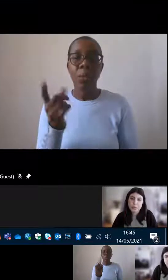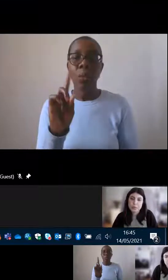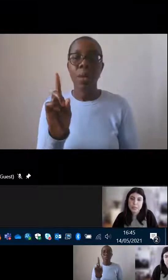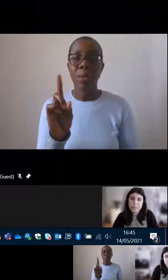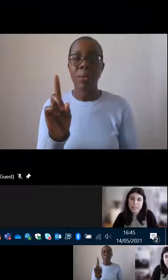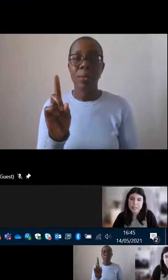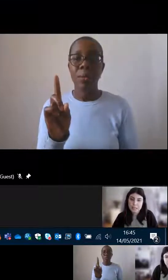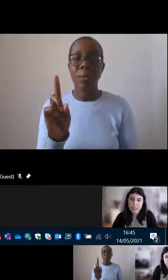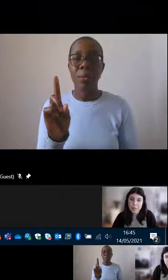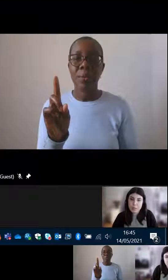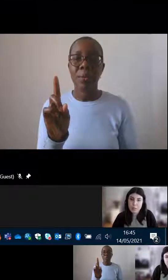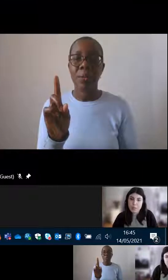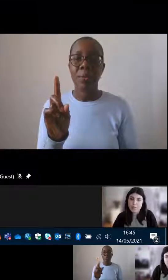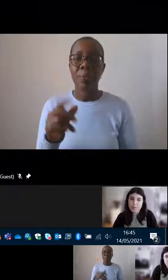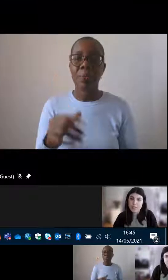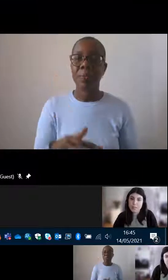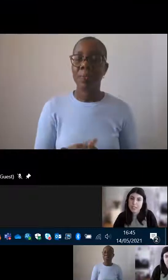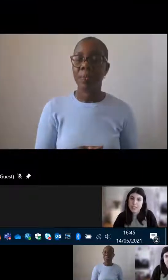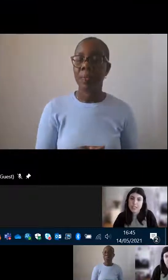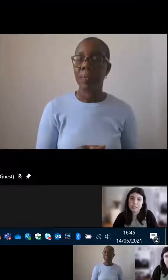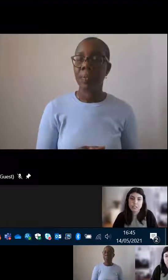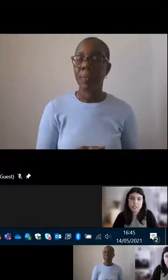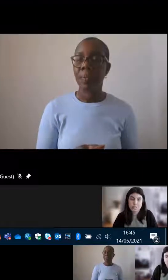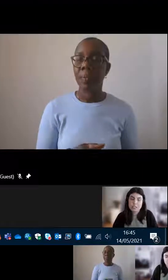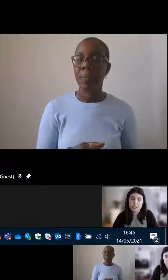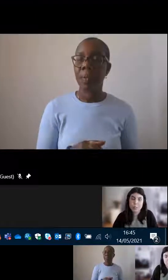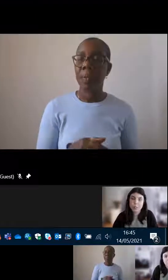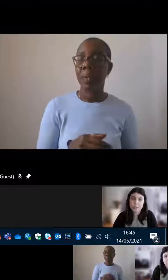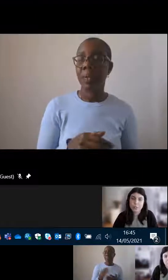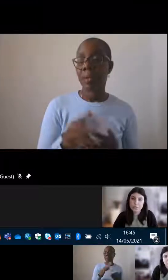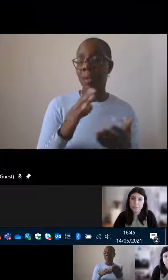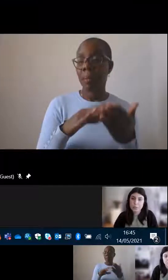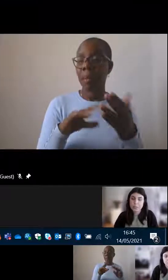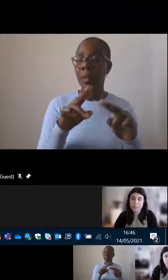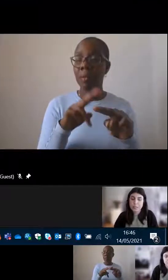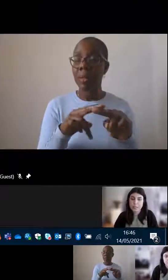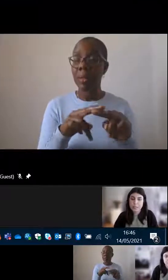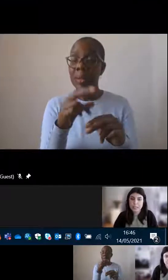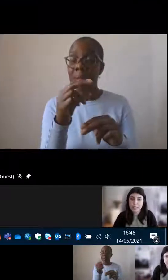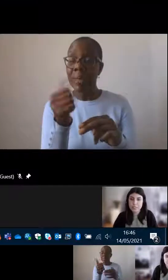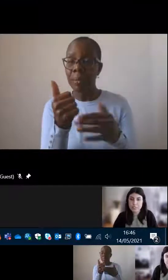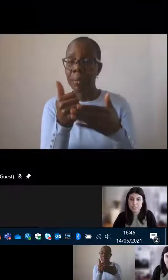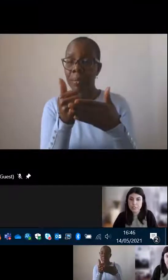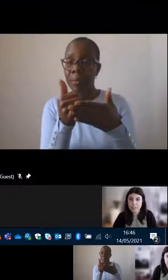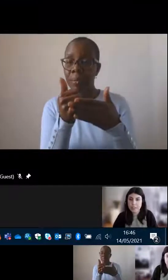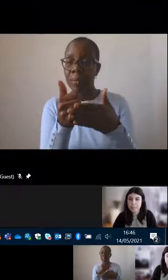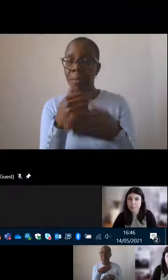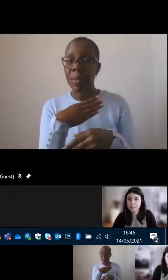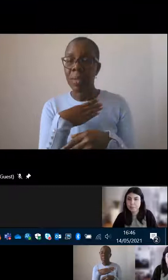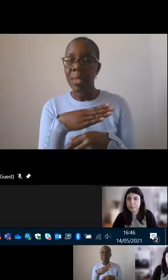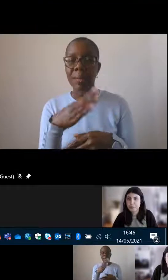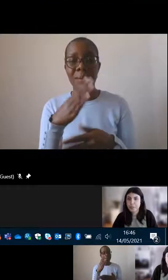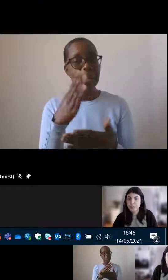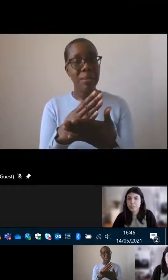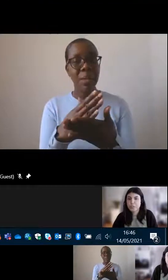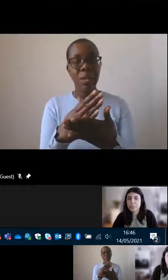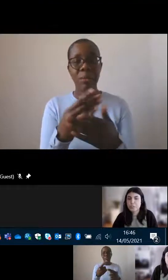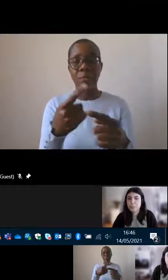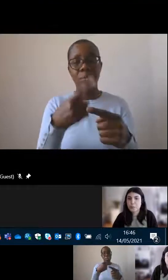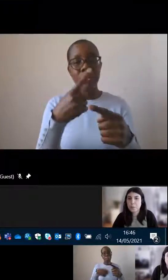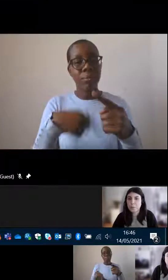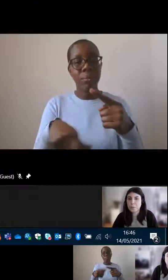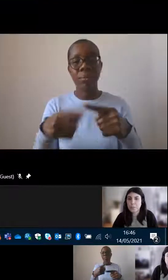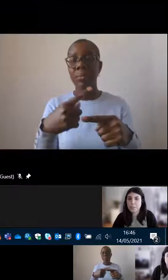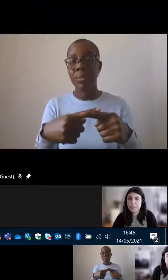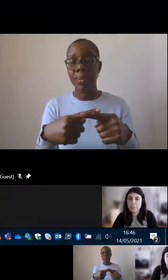So at the best of times, parents might need some of these supports, but especially after the last year. So